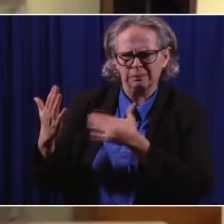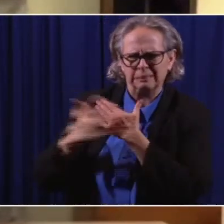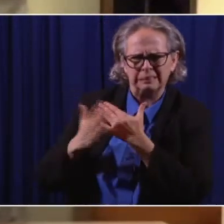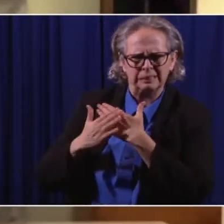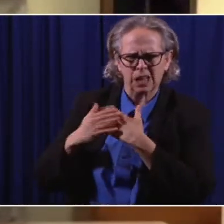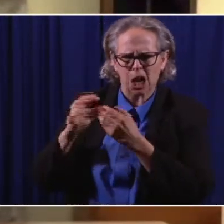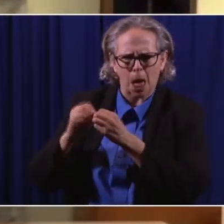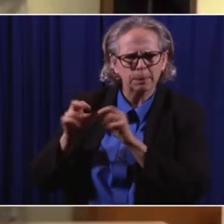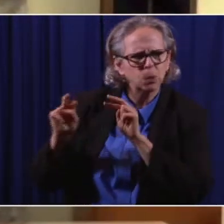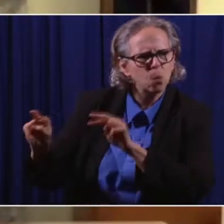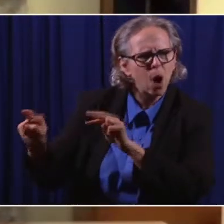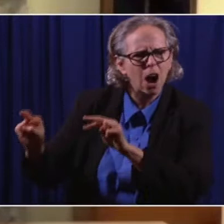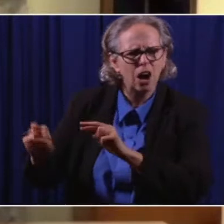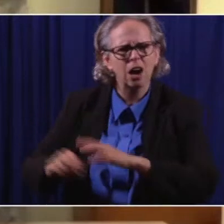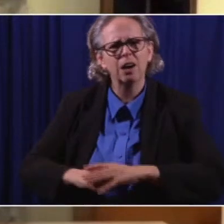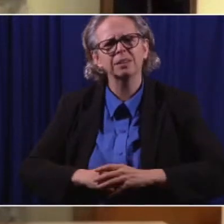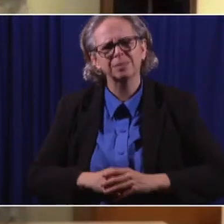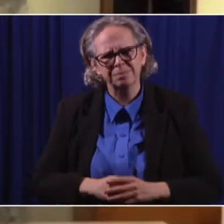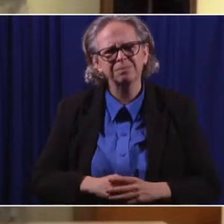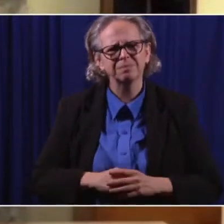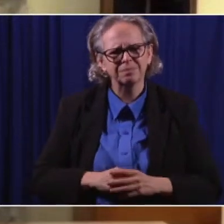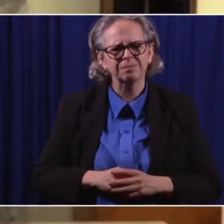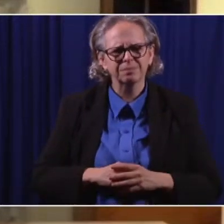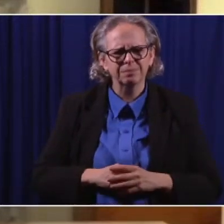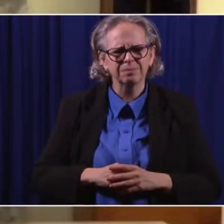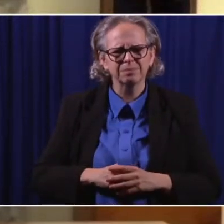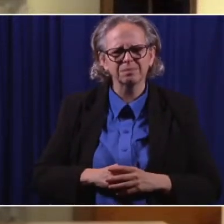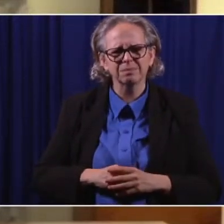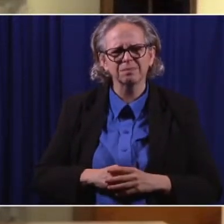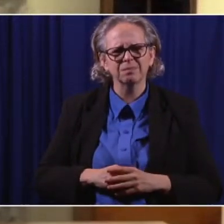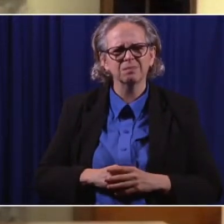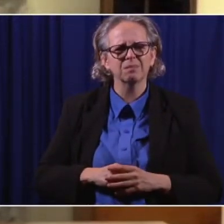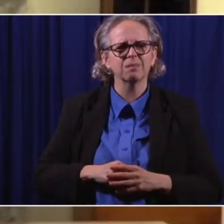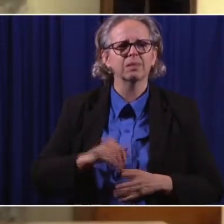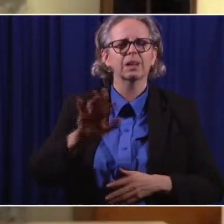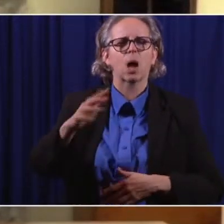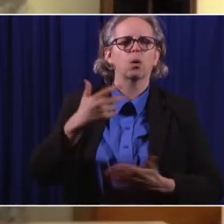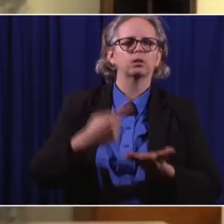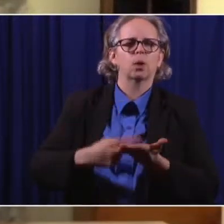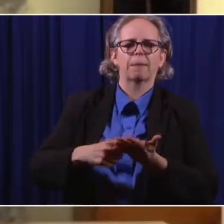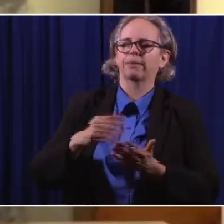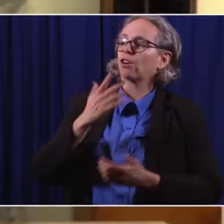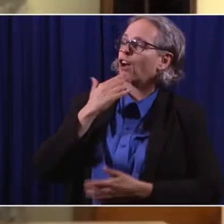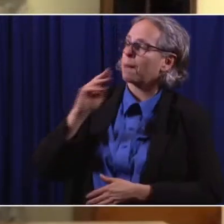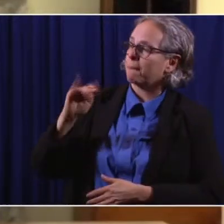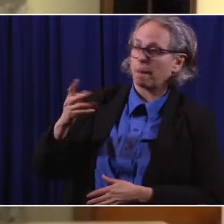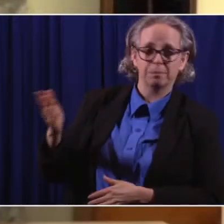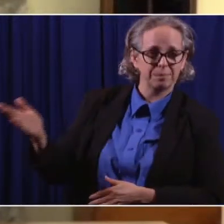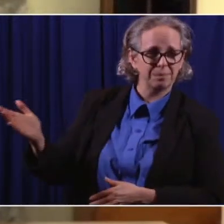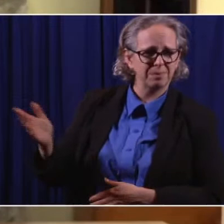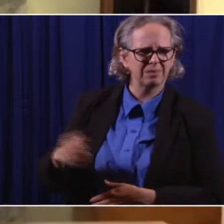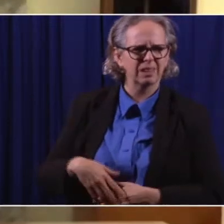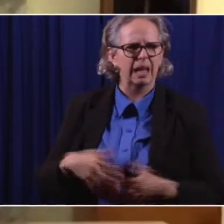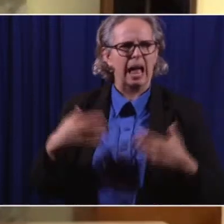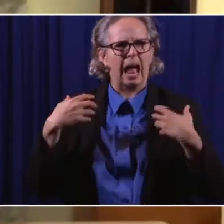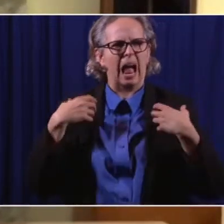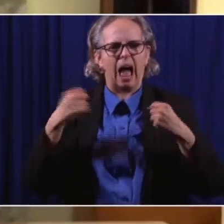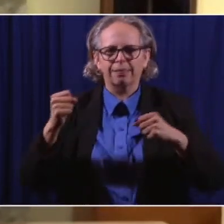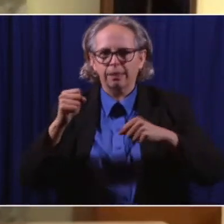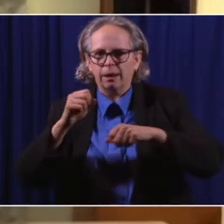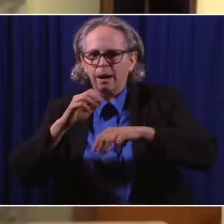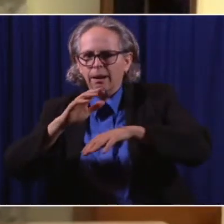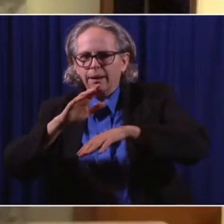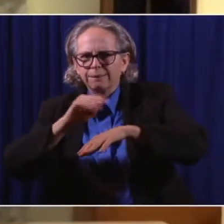let's go to the Public Health Advisory System numbers.